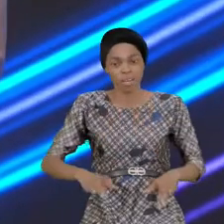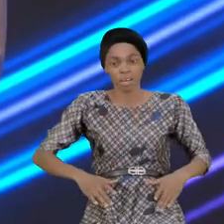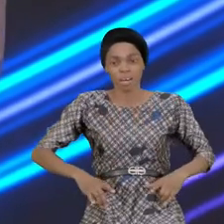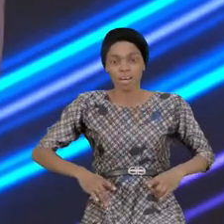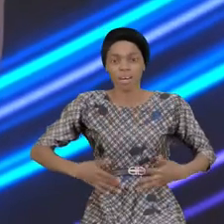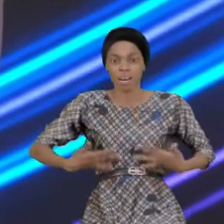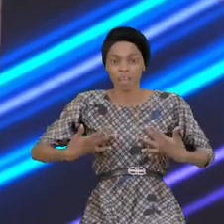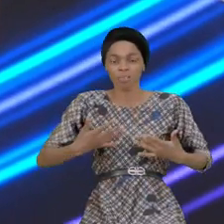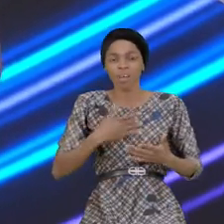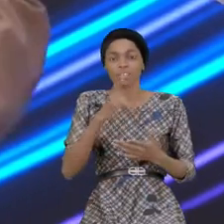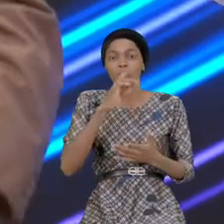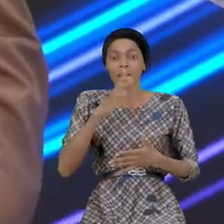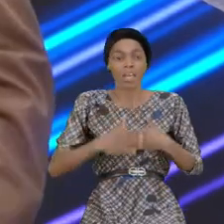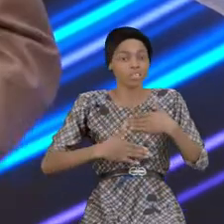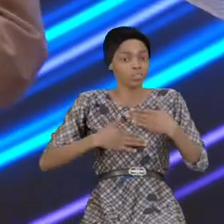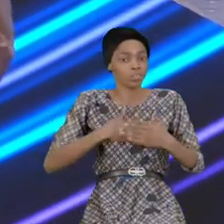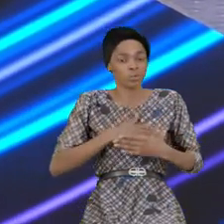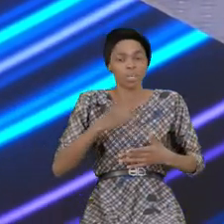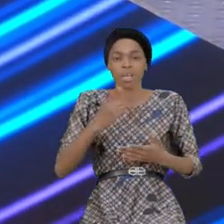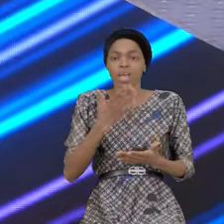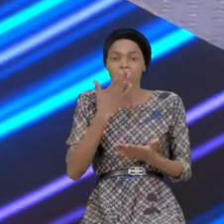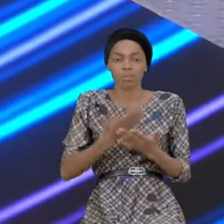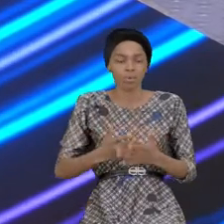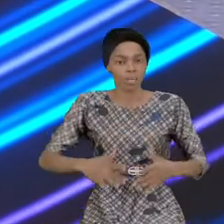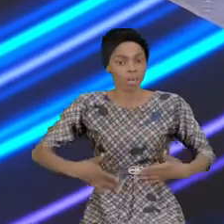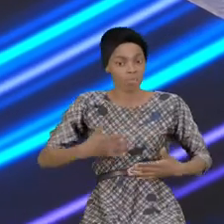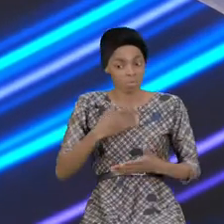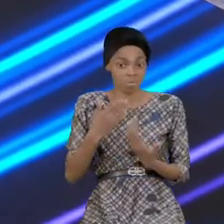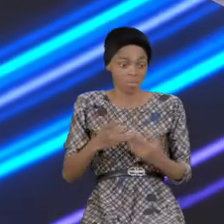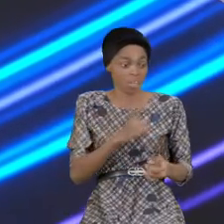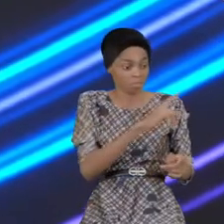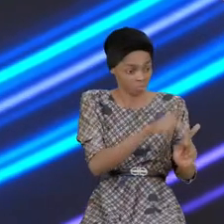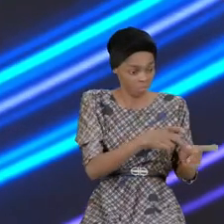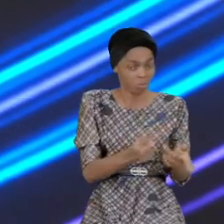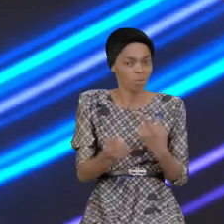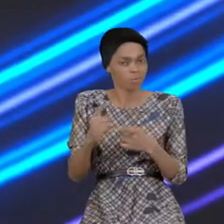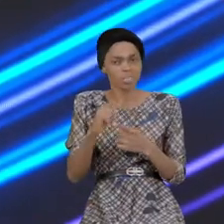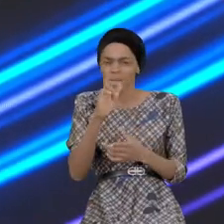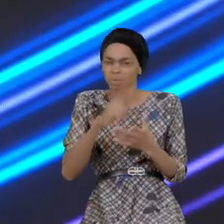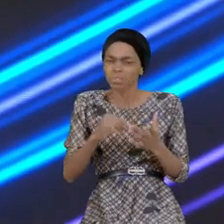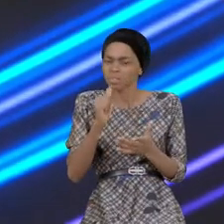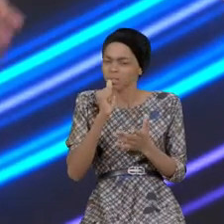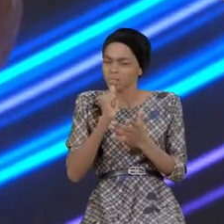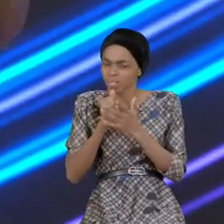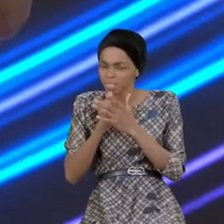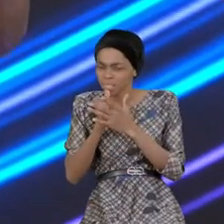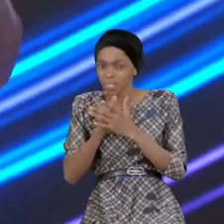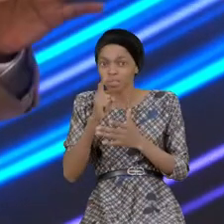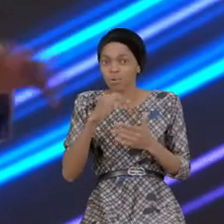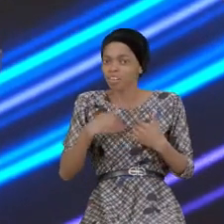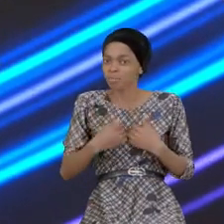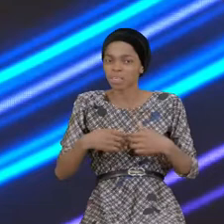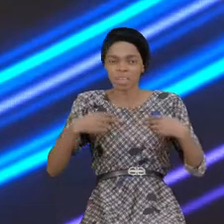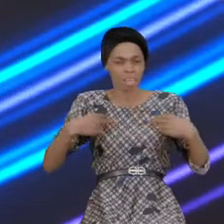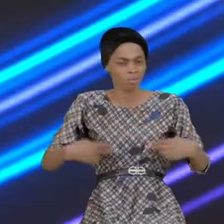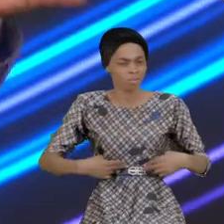a good life. Then they'll come to you and say, what's your secret? And of course, you'll be healthy, you'll be